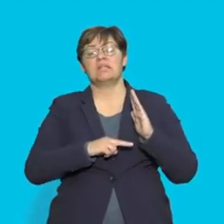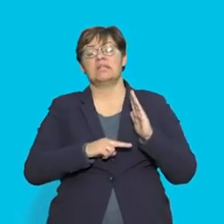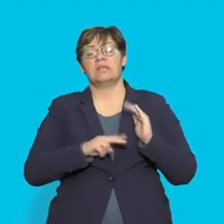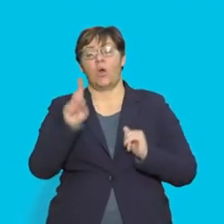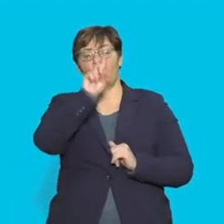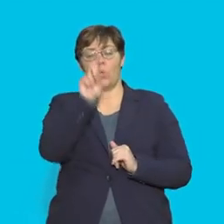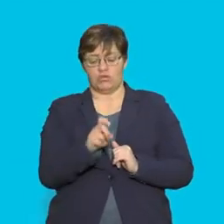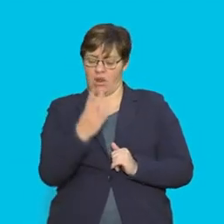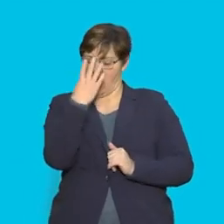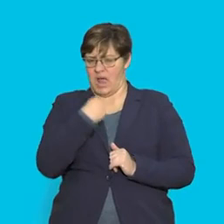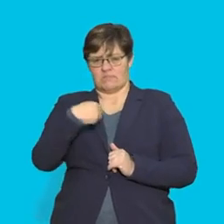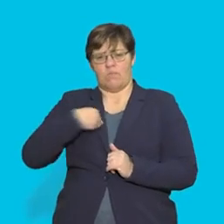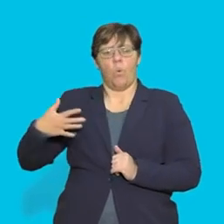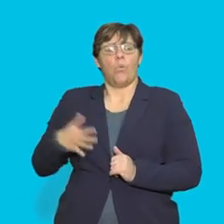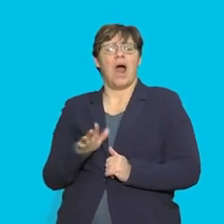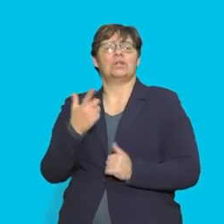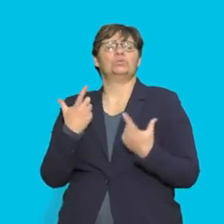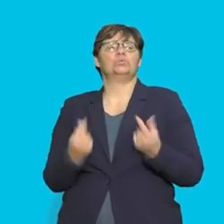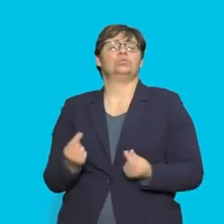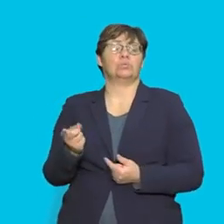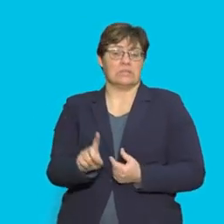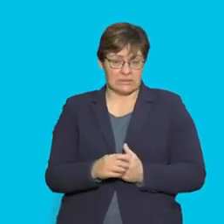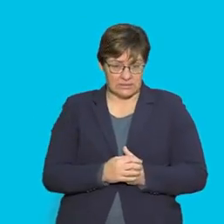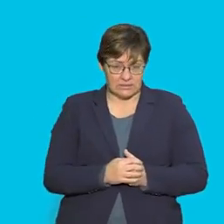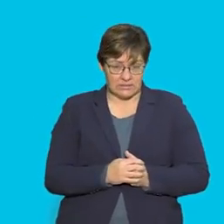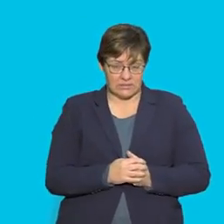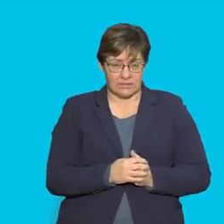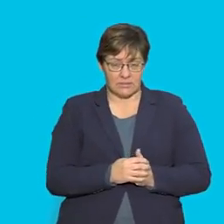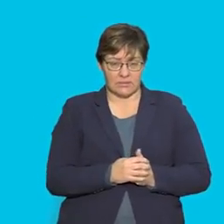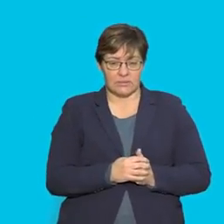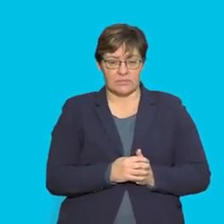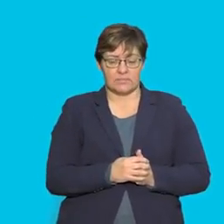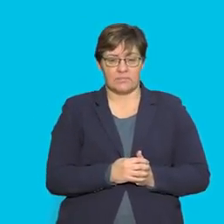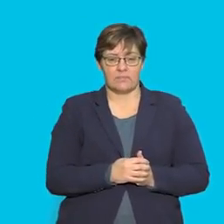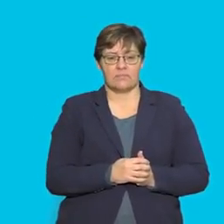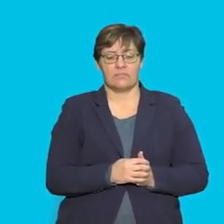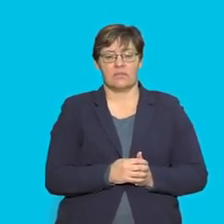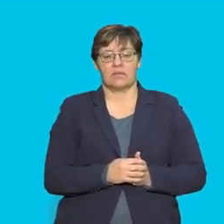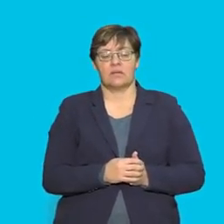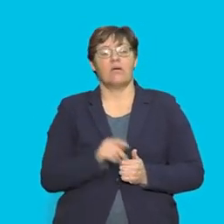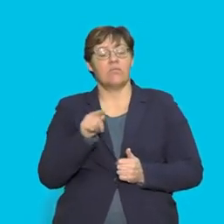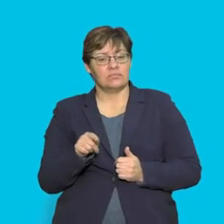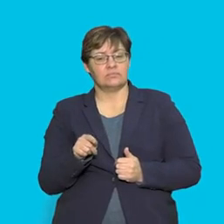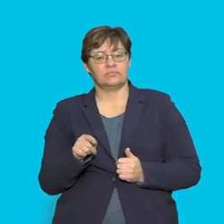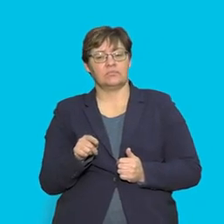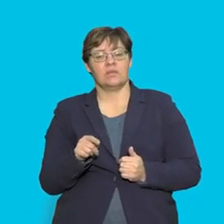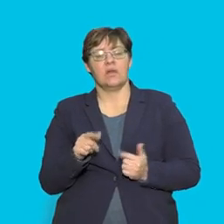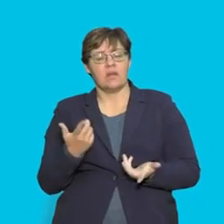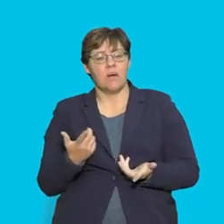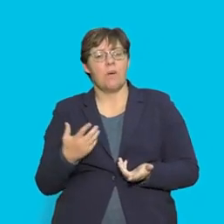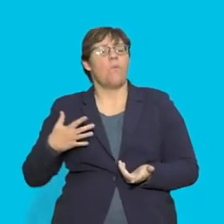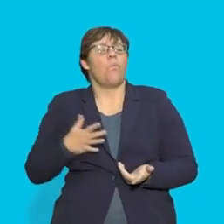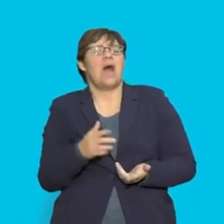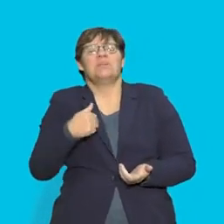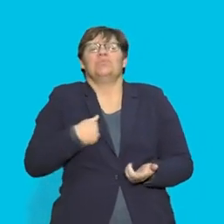this is to read the question that is given to you, right? The question that they gave you. What do they want you to